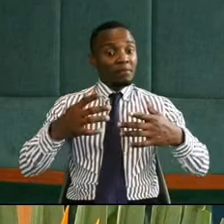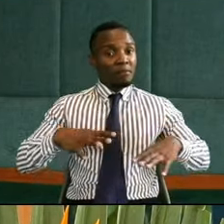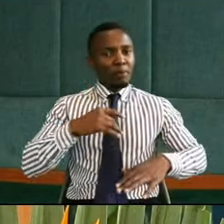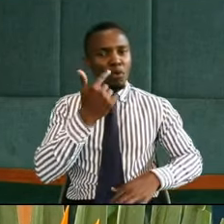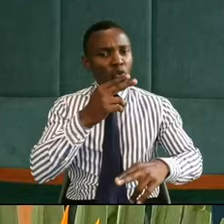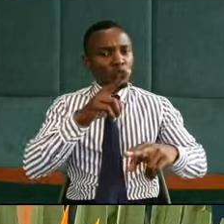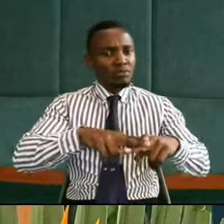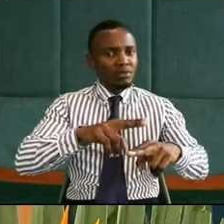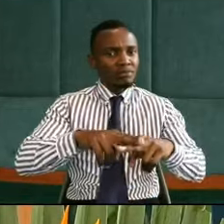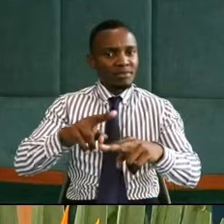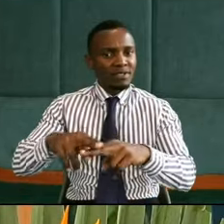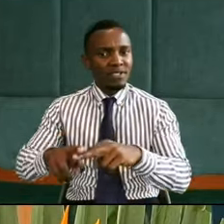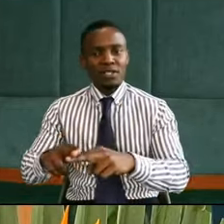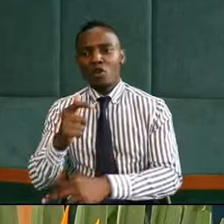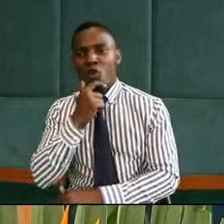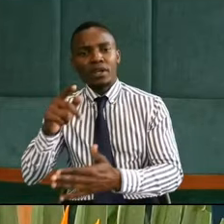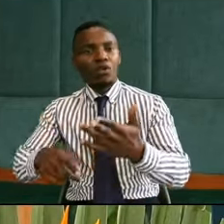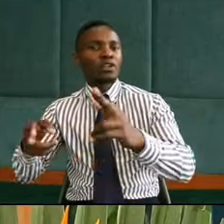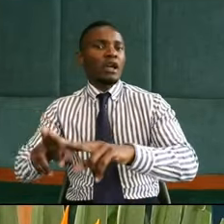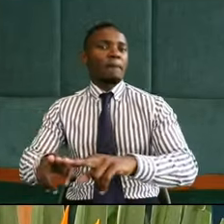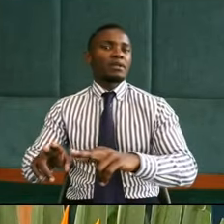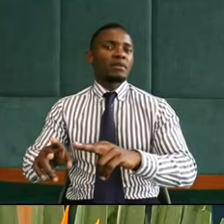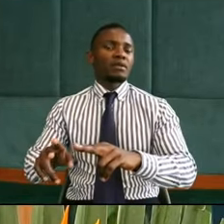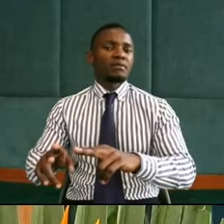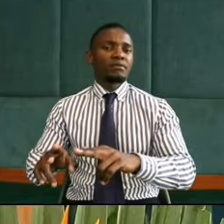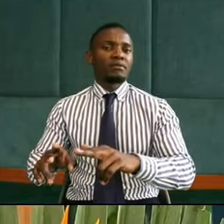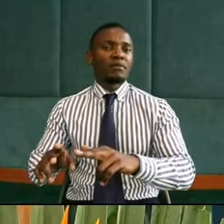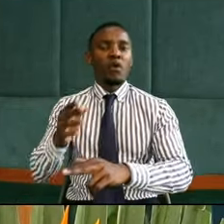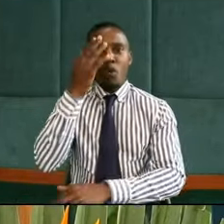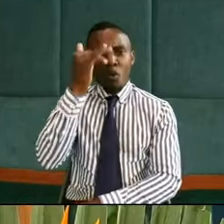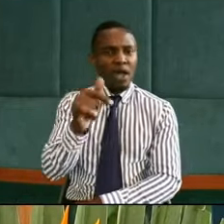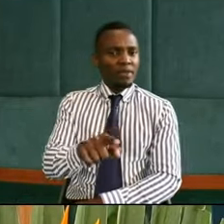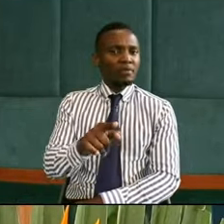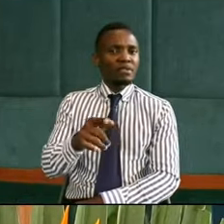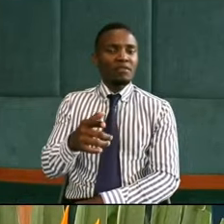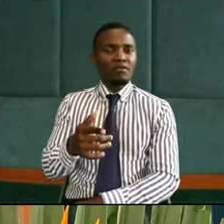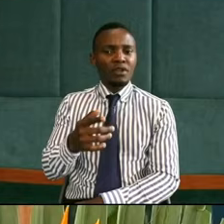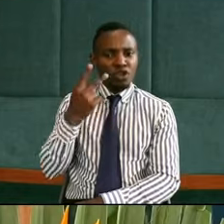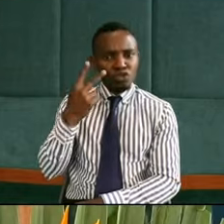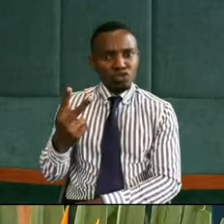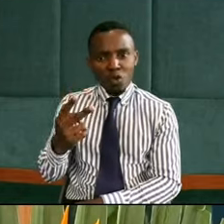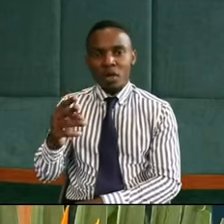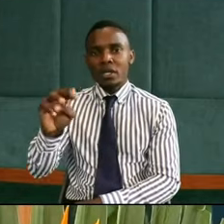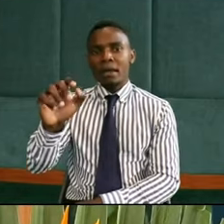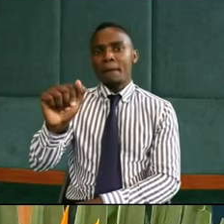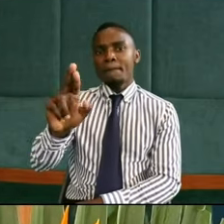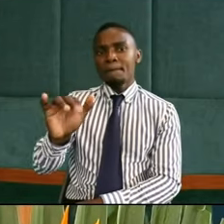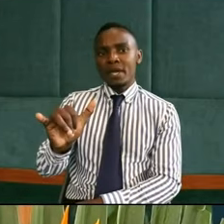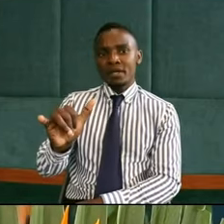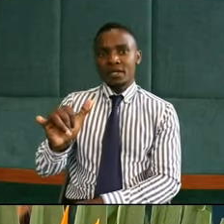distance, they wondered what is happening. And they could recognize something is happening because they saw Mary bending before the